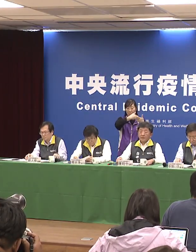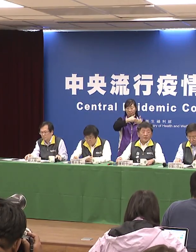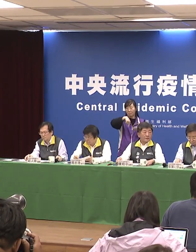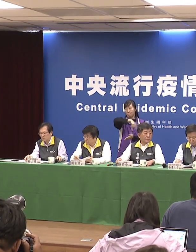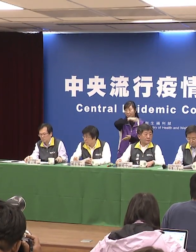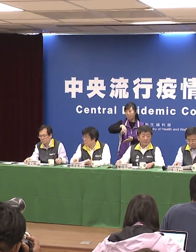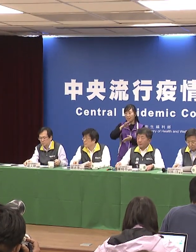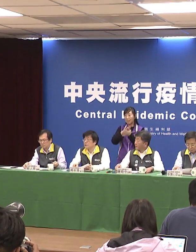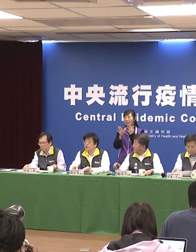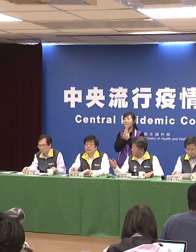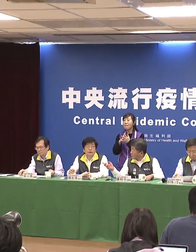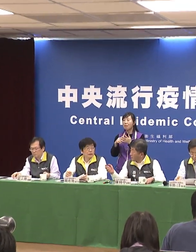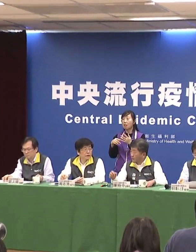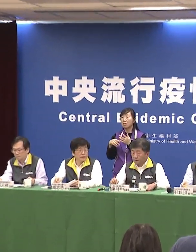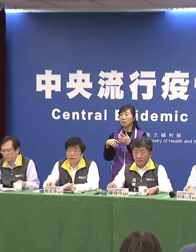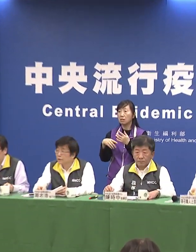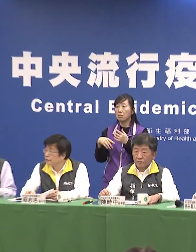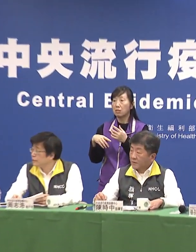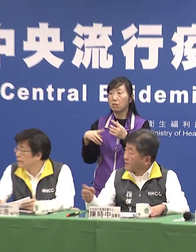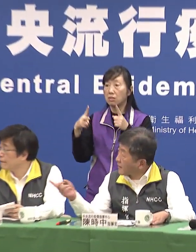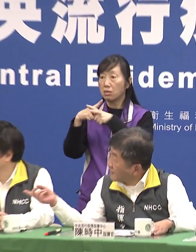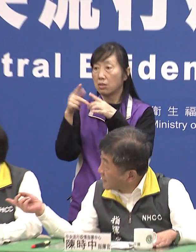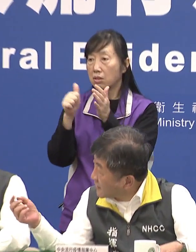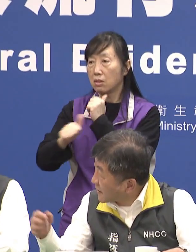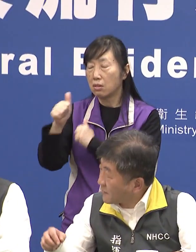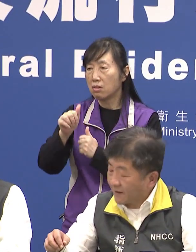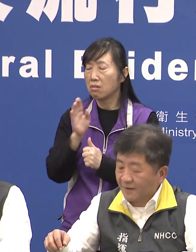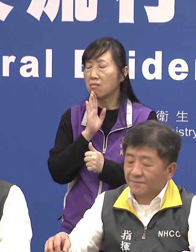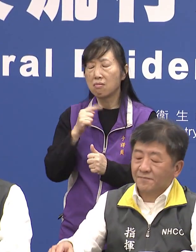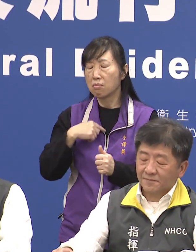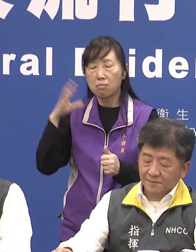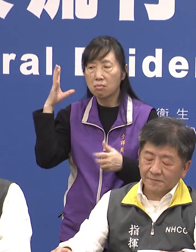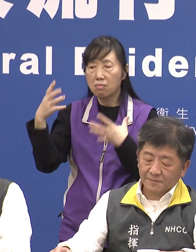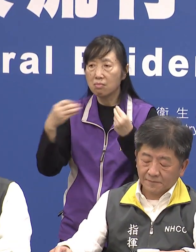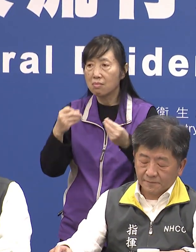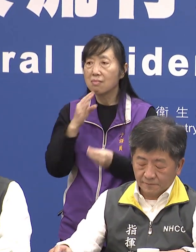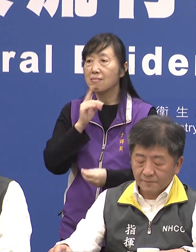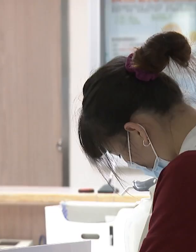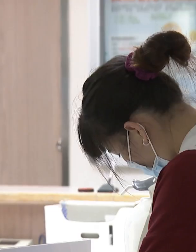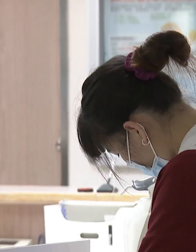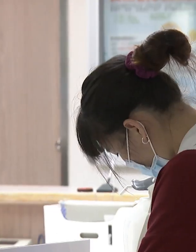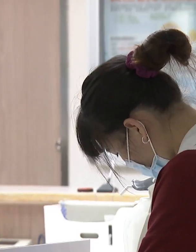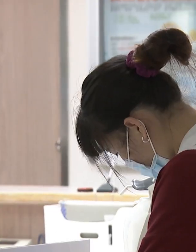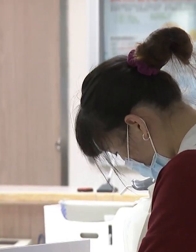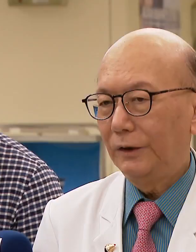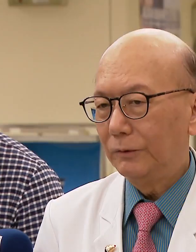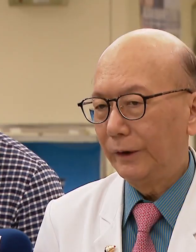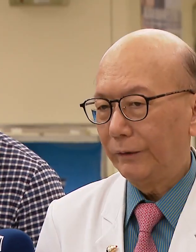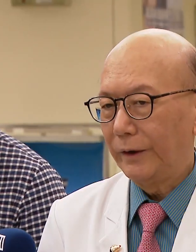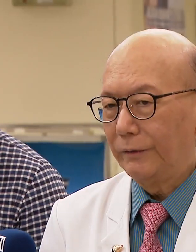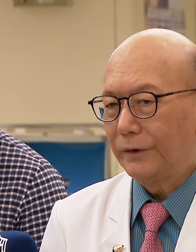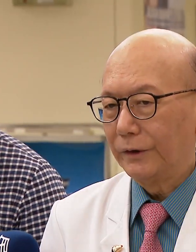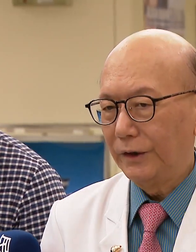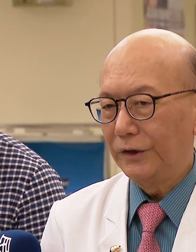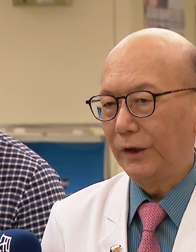Amid the COVID-19 outbreak, Taiwan has moved to safeguard frontline medical resources with travel restrictions.